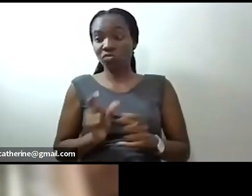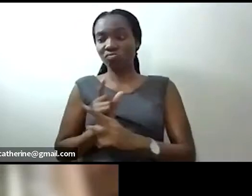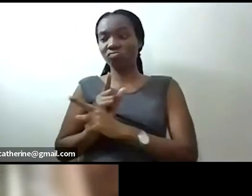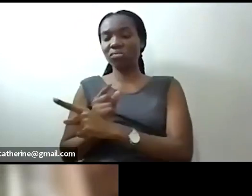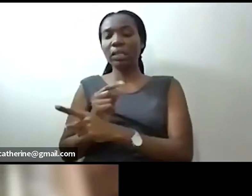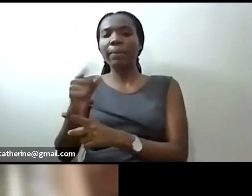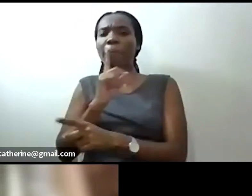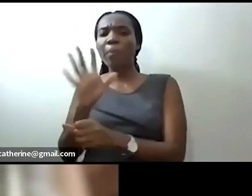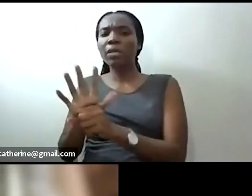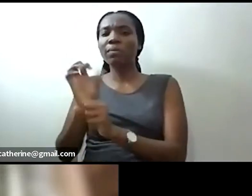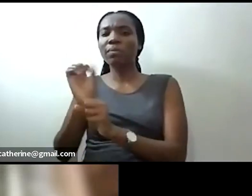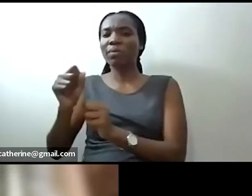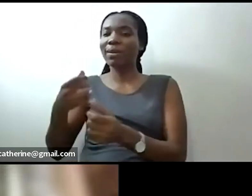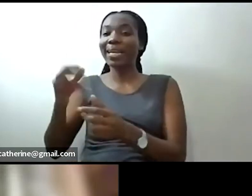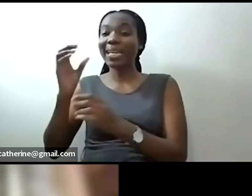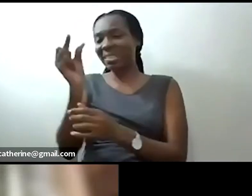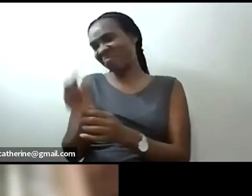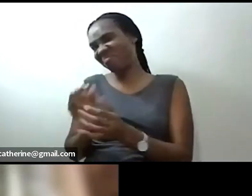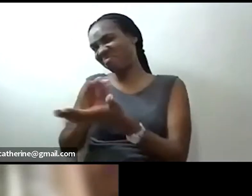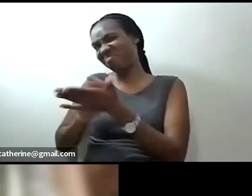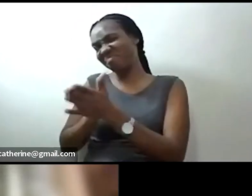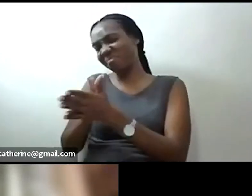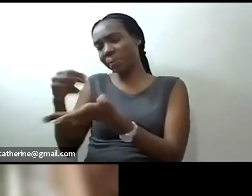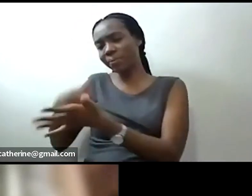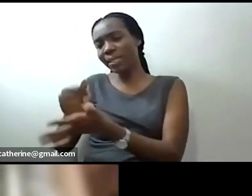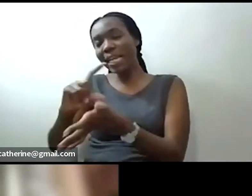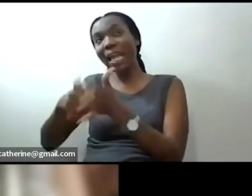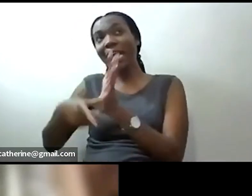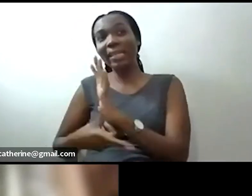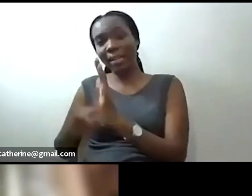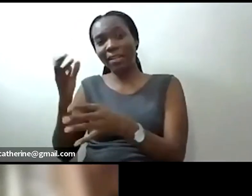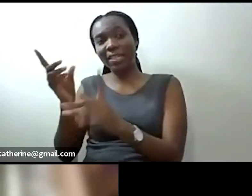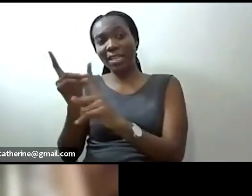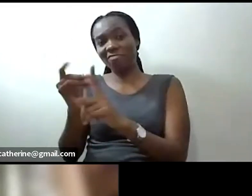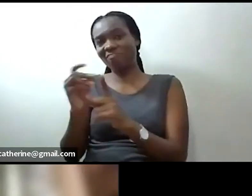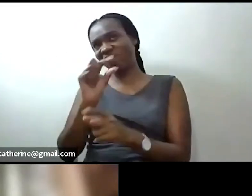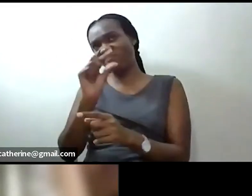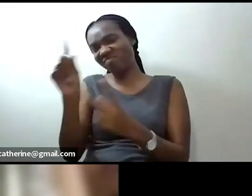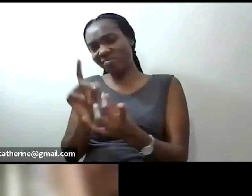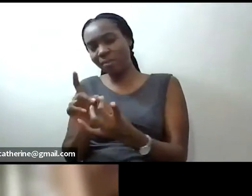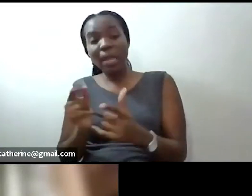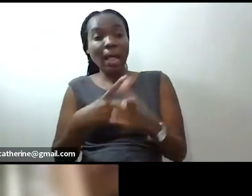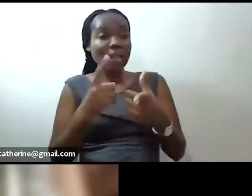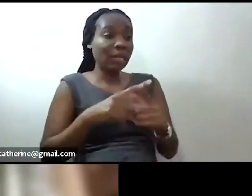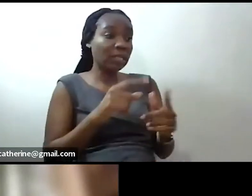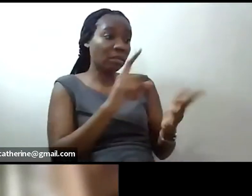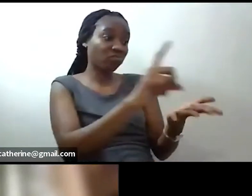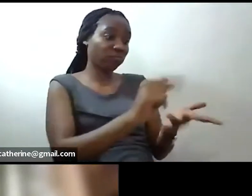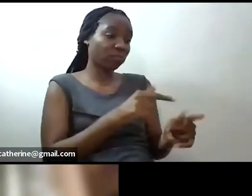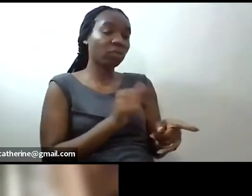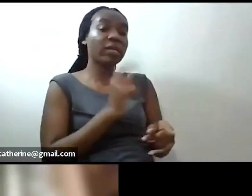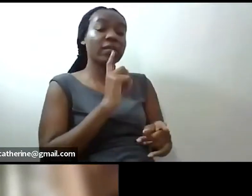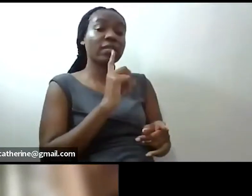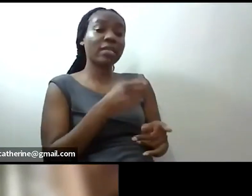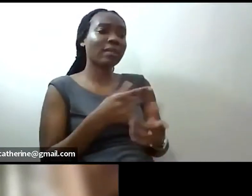future. The borrower also promises to repay the initial money invested by the